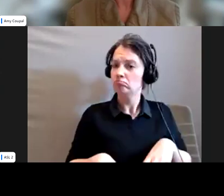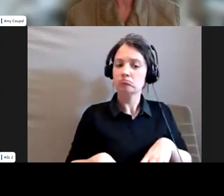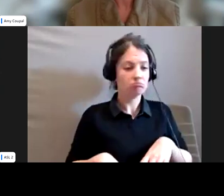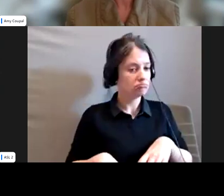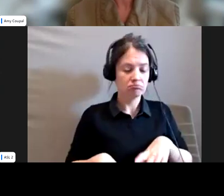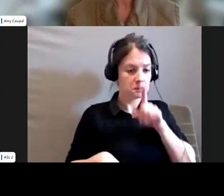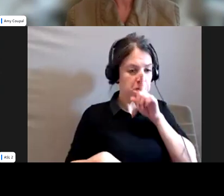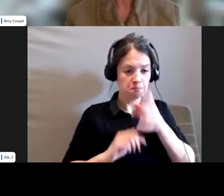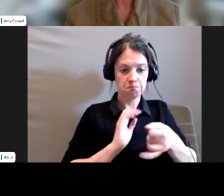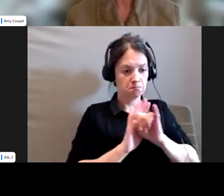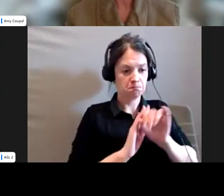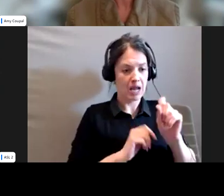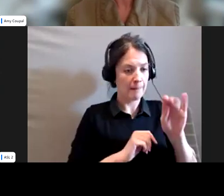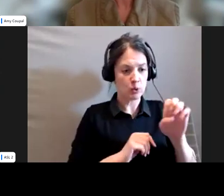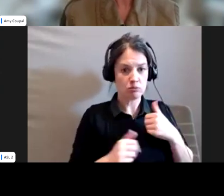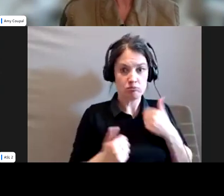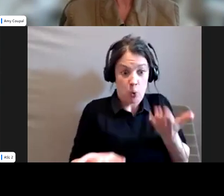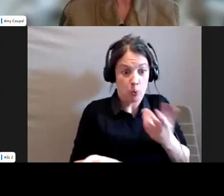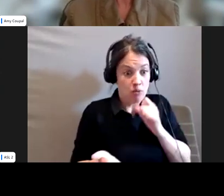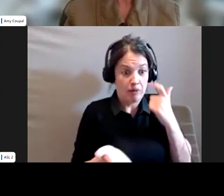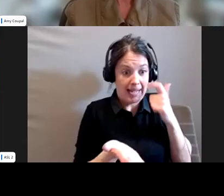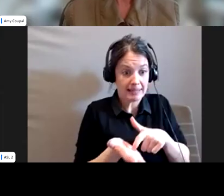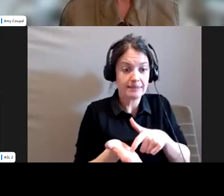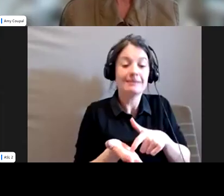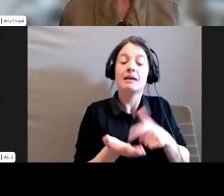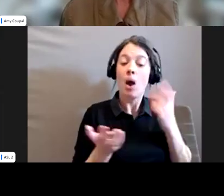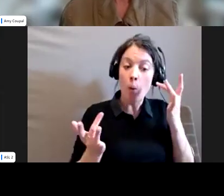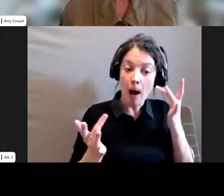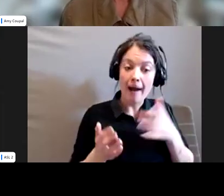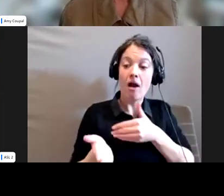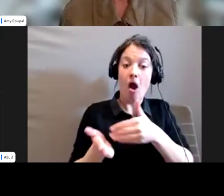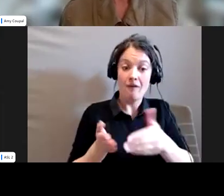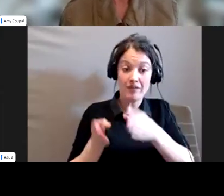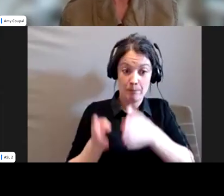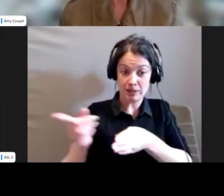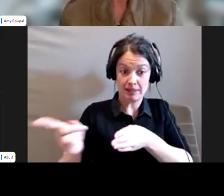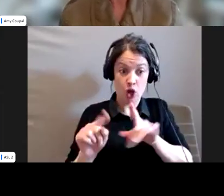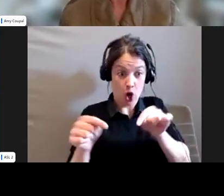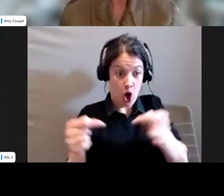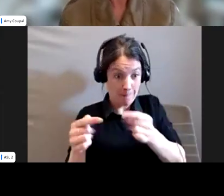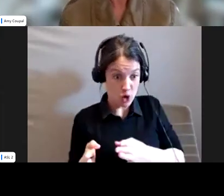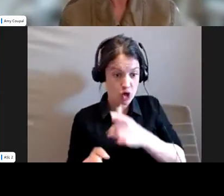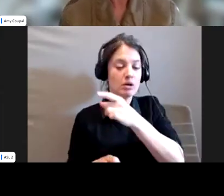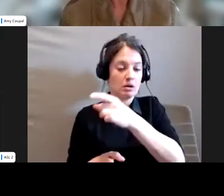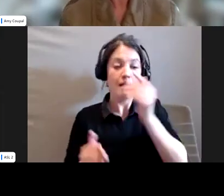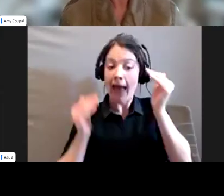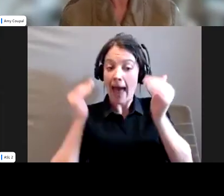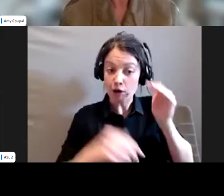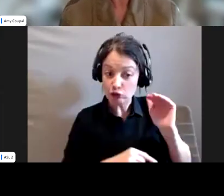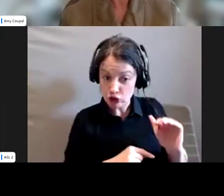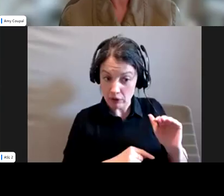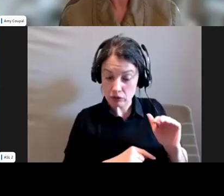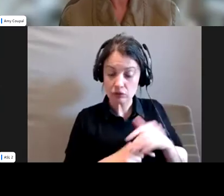as abused, particularly when the person causing the harm is someone that is an adult child, a spouse, or a